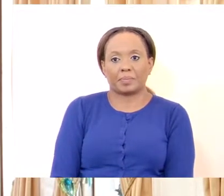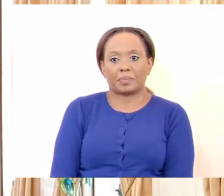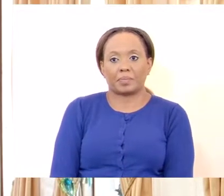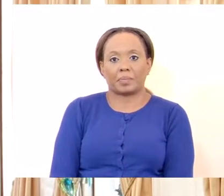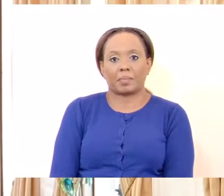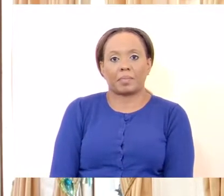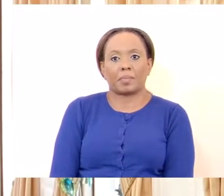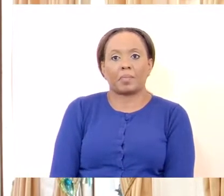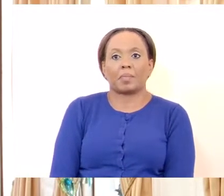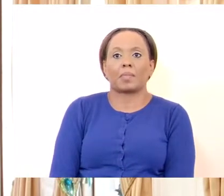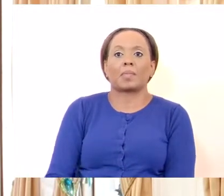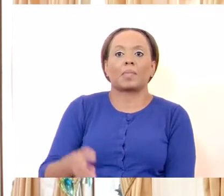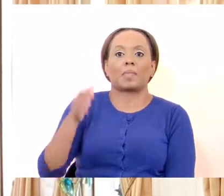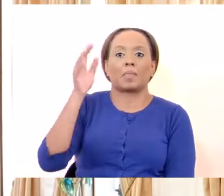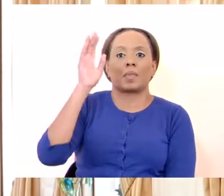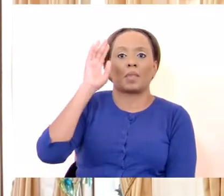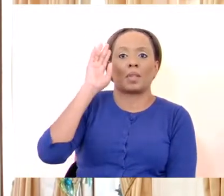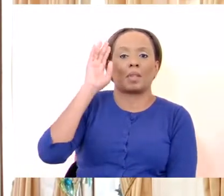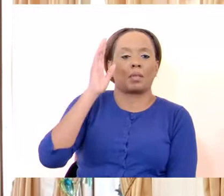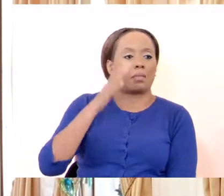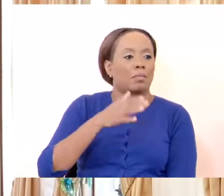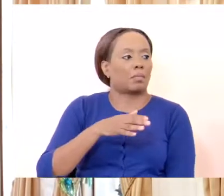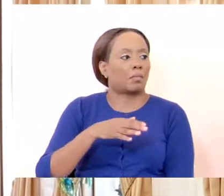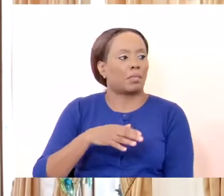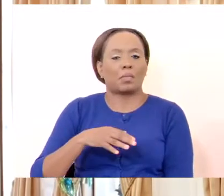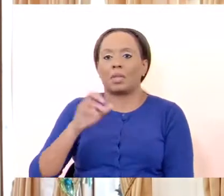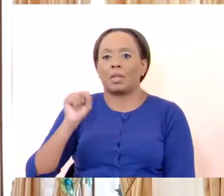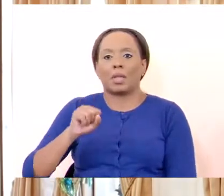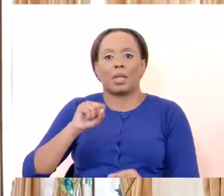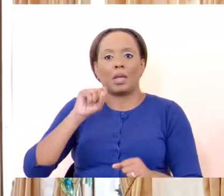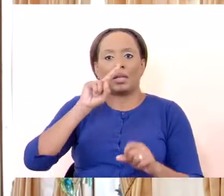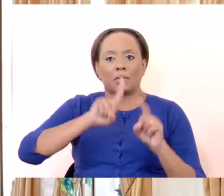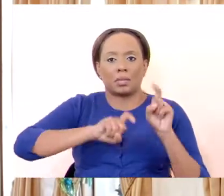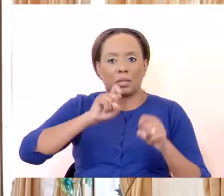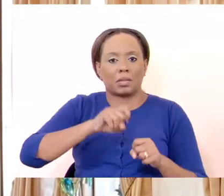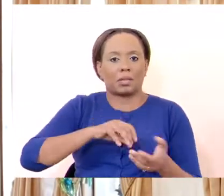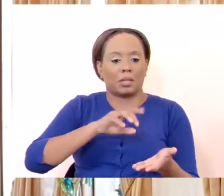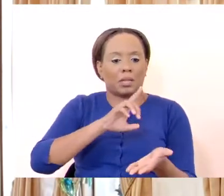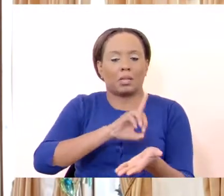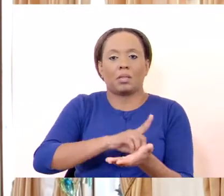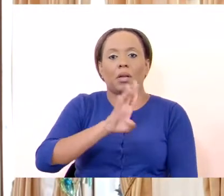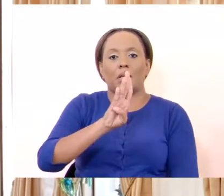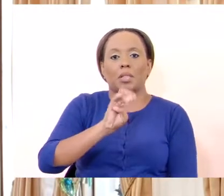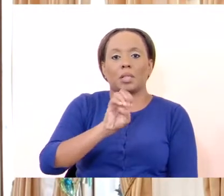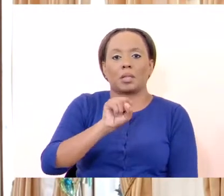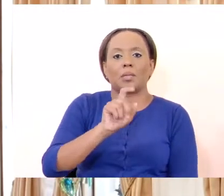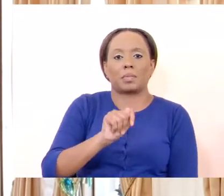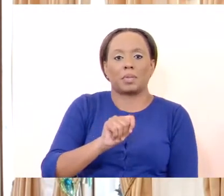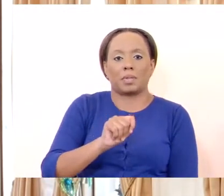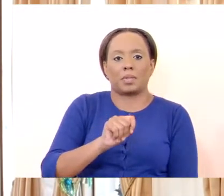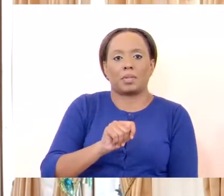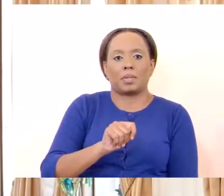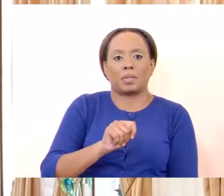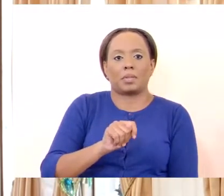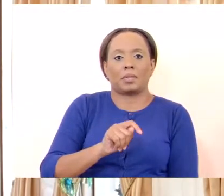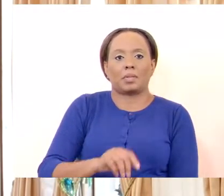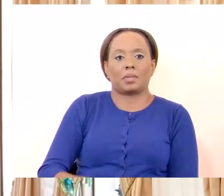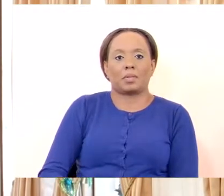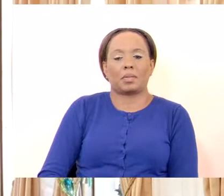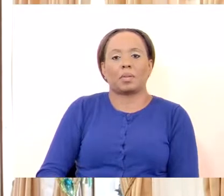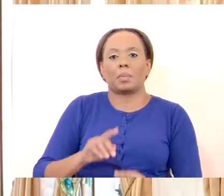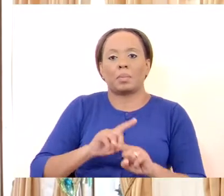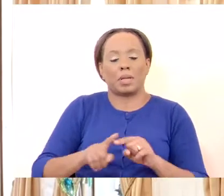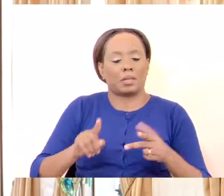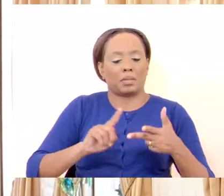Will support or to field any questions from the media, but he is not himself going to make